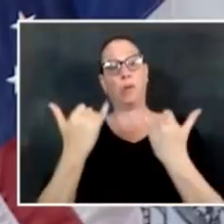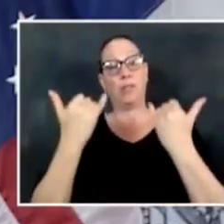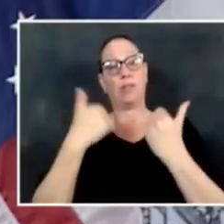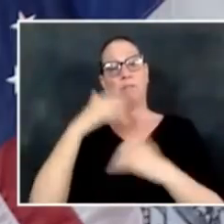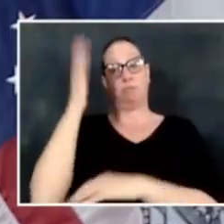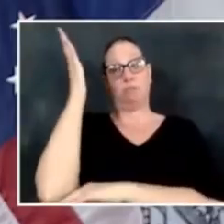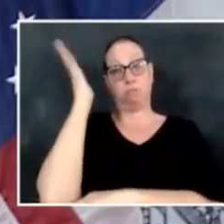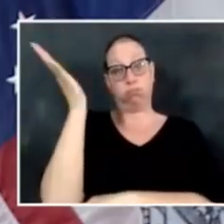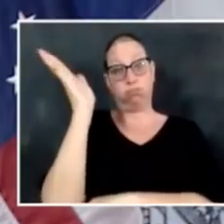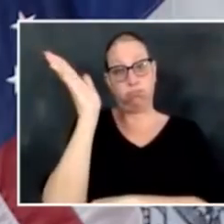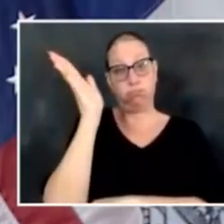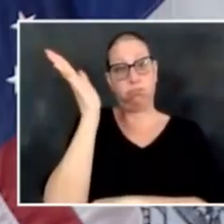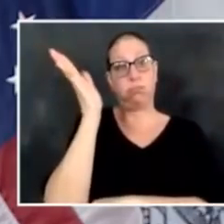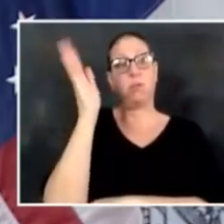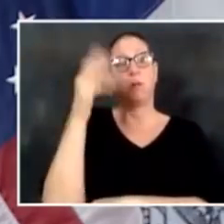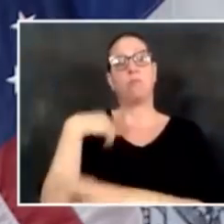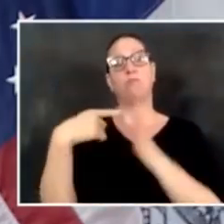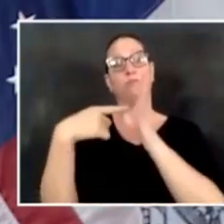this week.